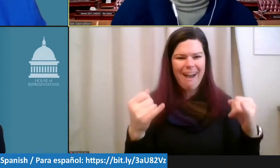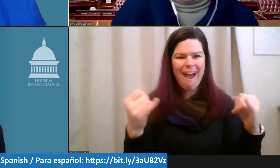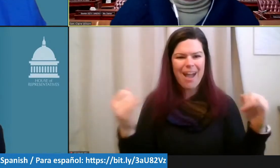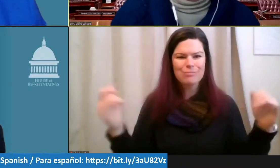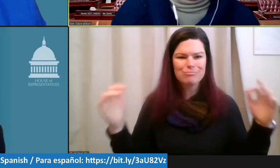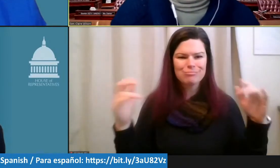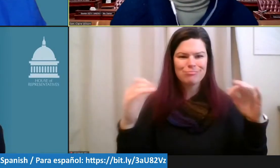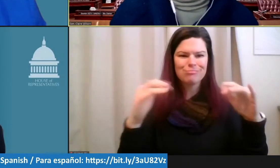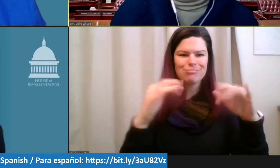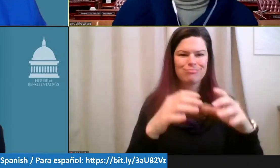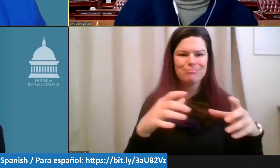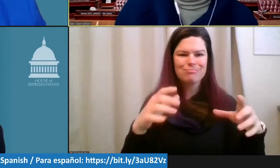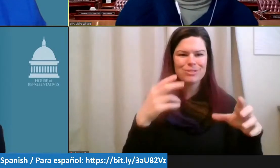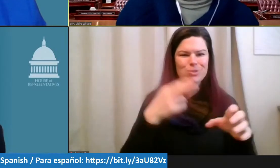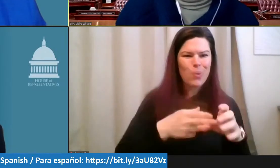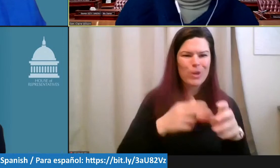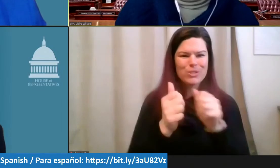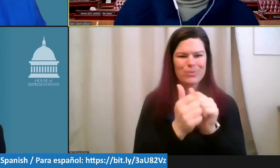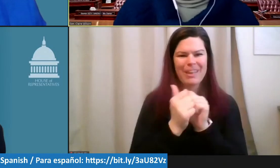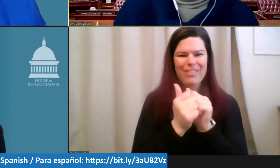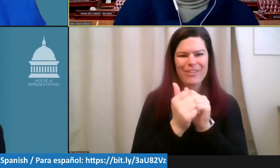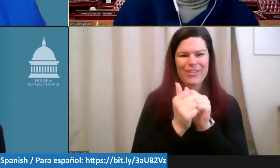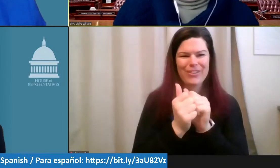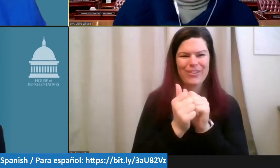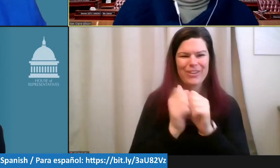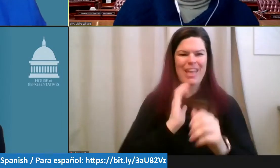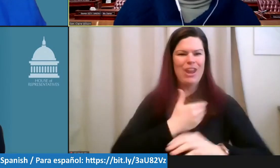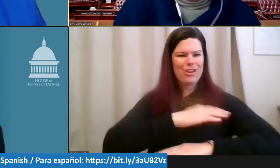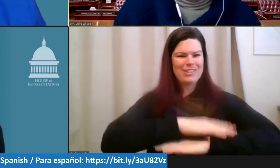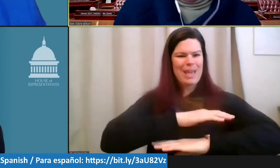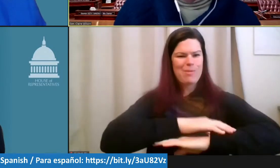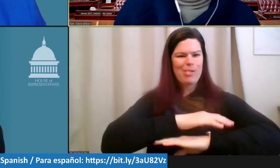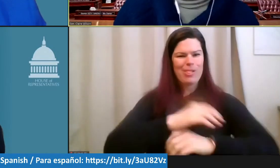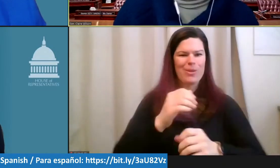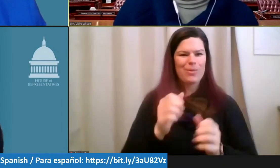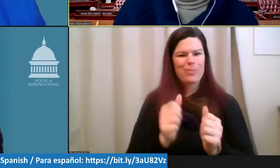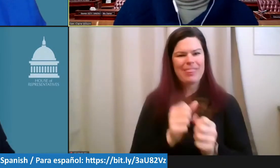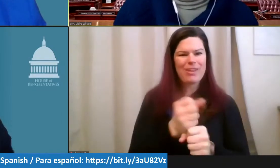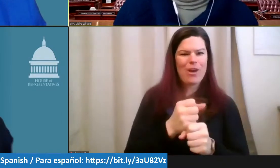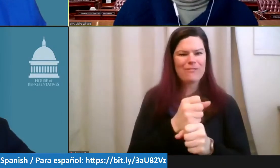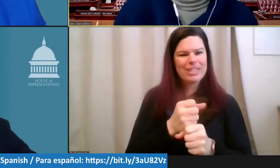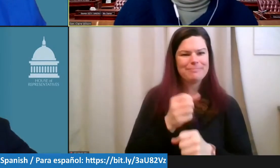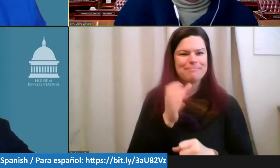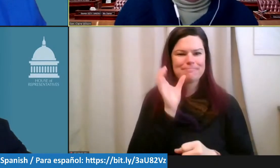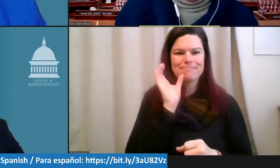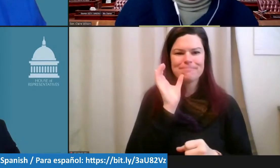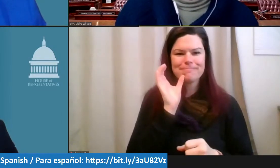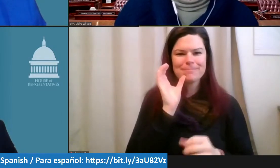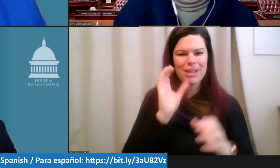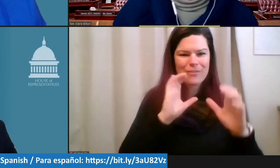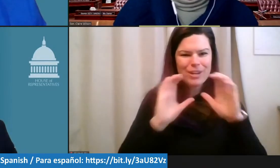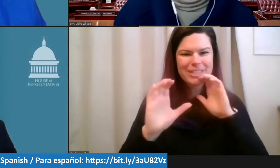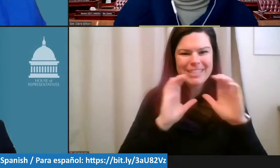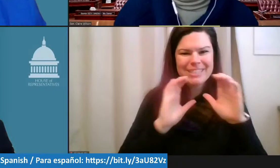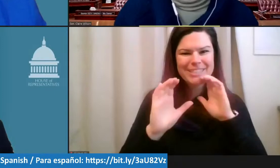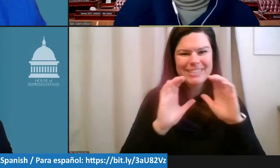have some coffee, hopefully, and conversation. So briefly, I just will say thank you all for being here.